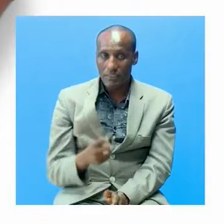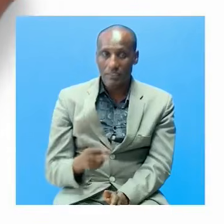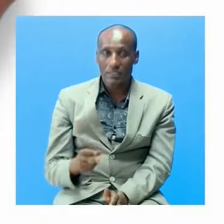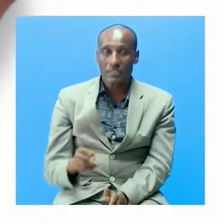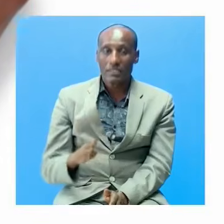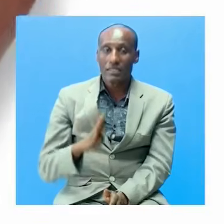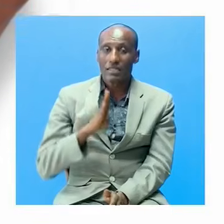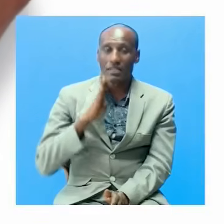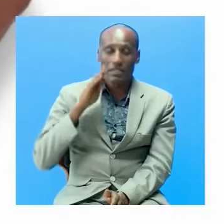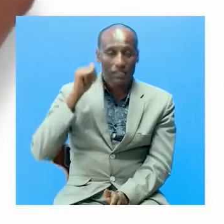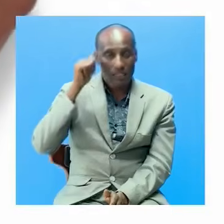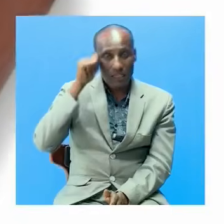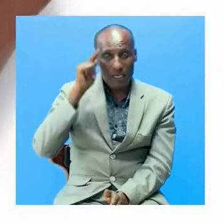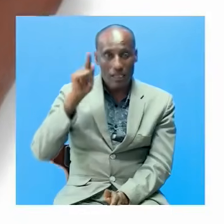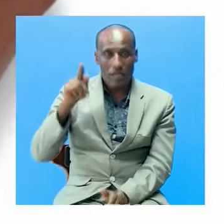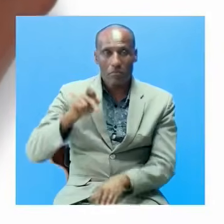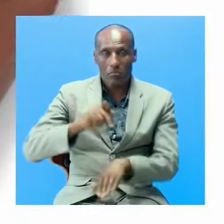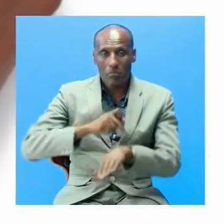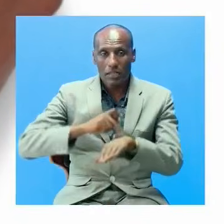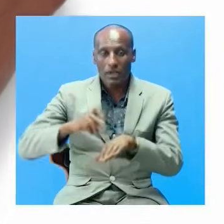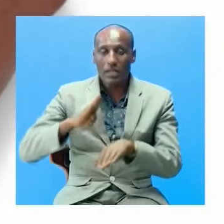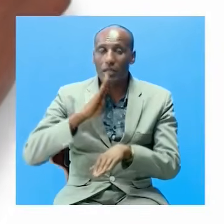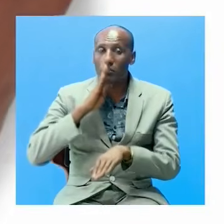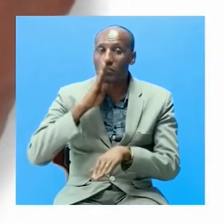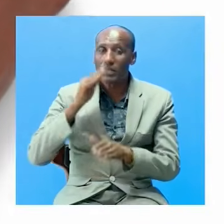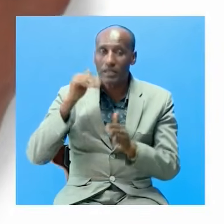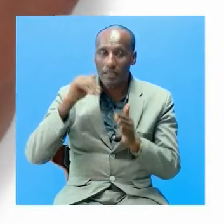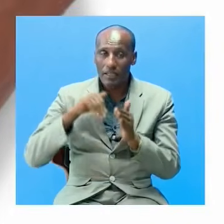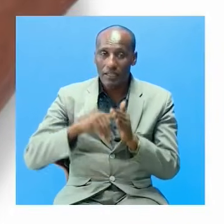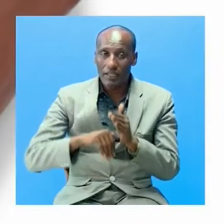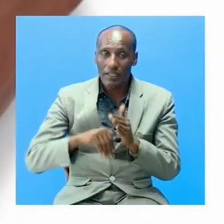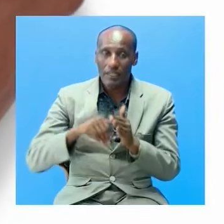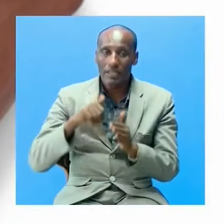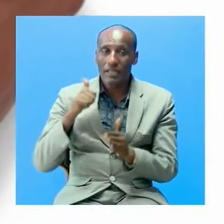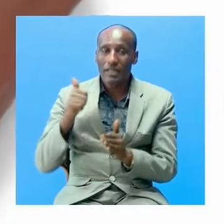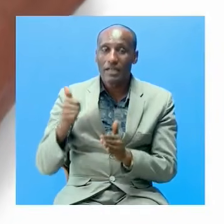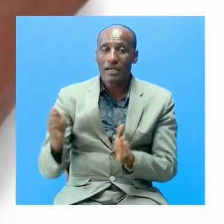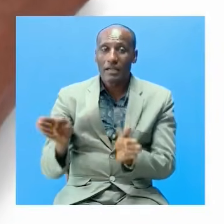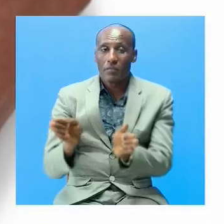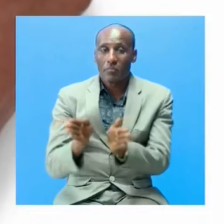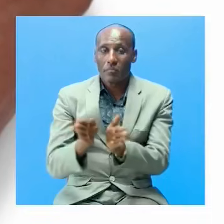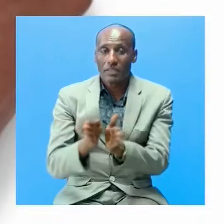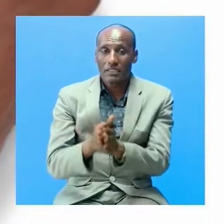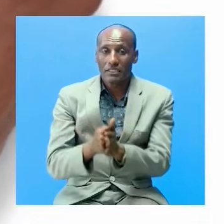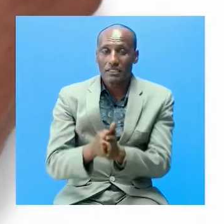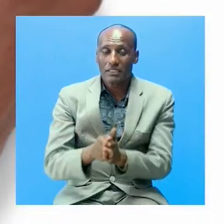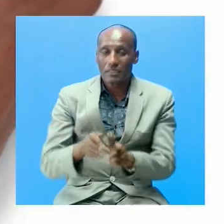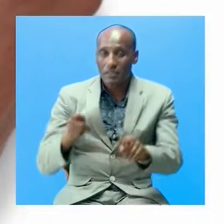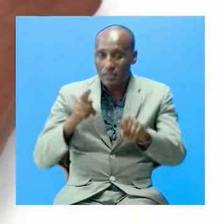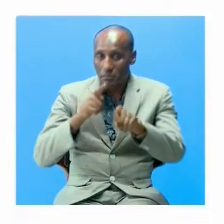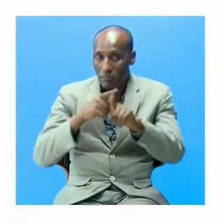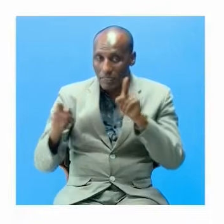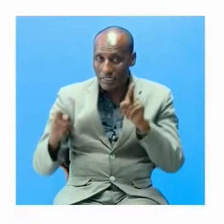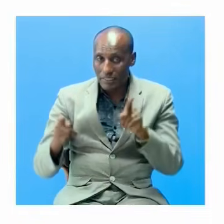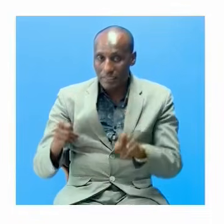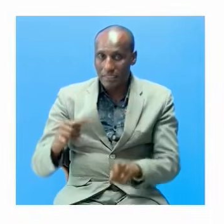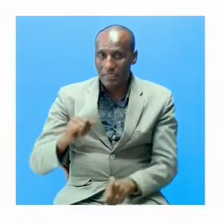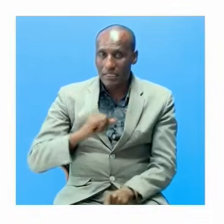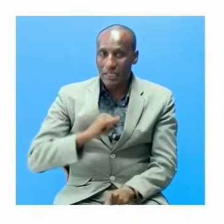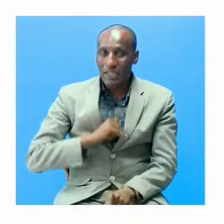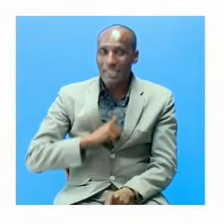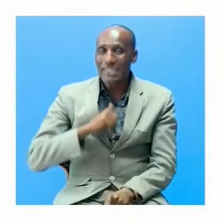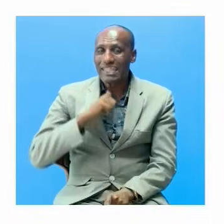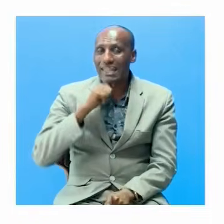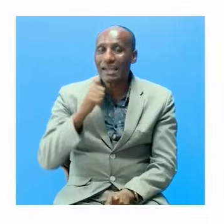tell. Okay, look at this. He blank be in a meeting. But I can't